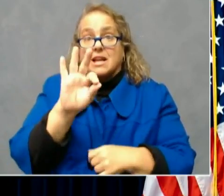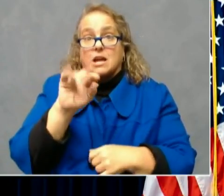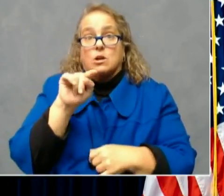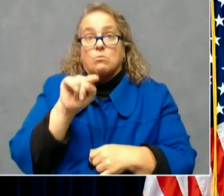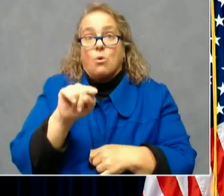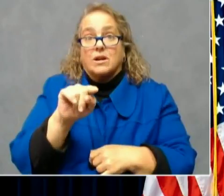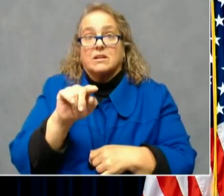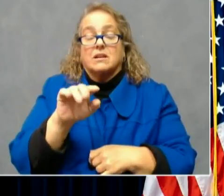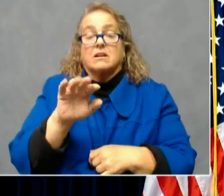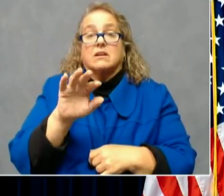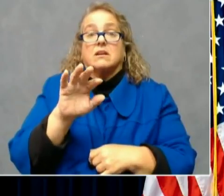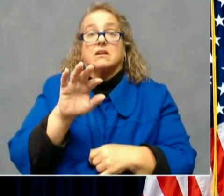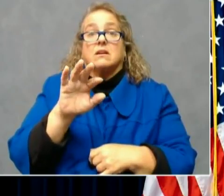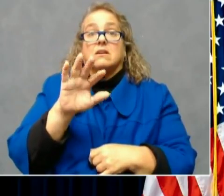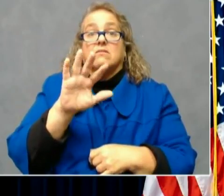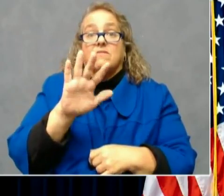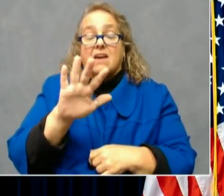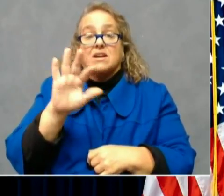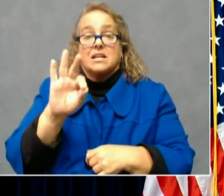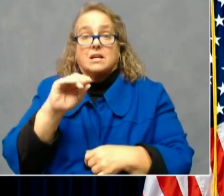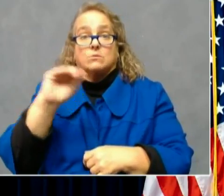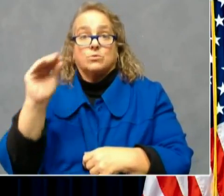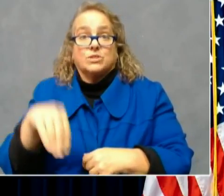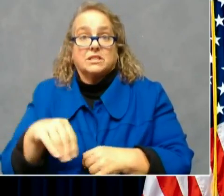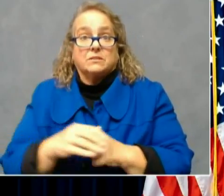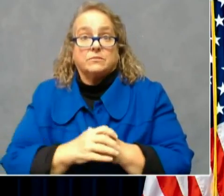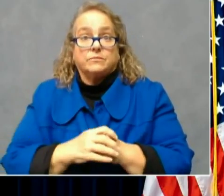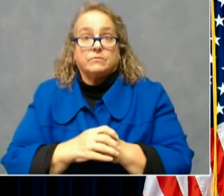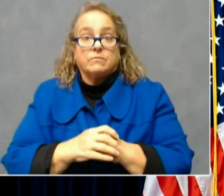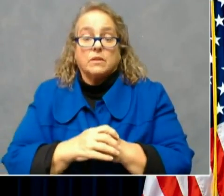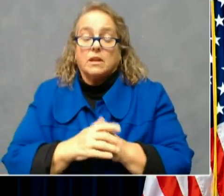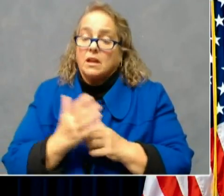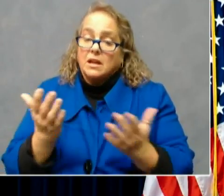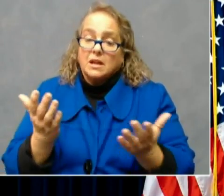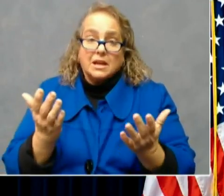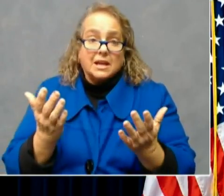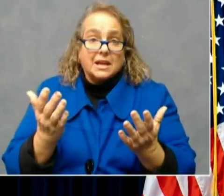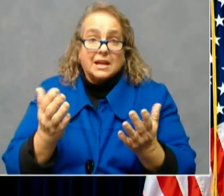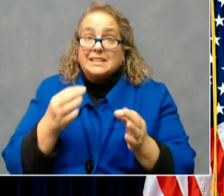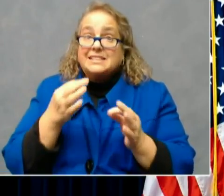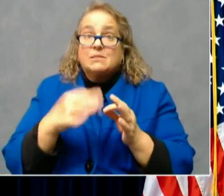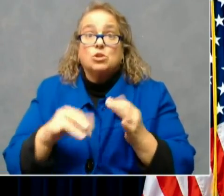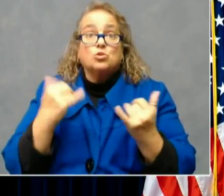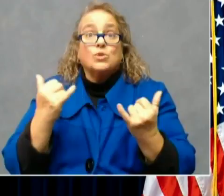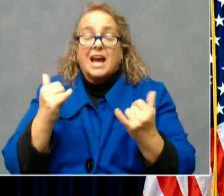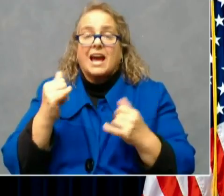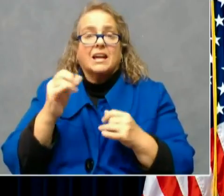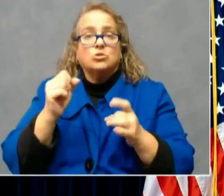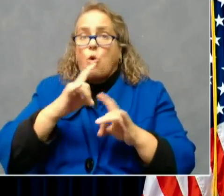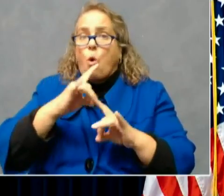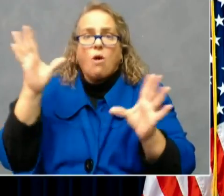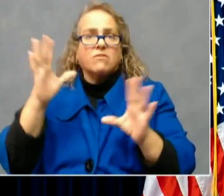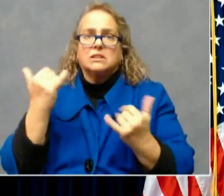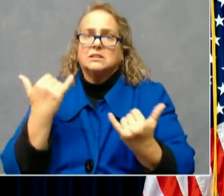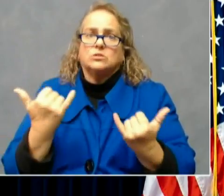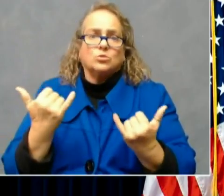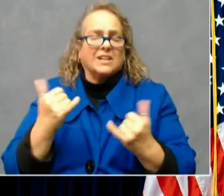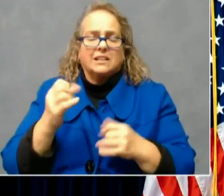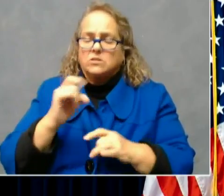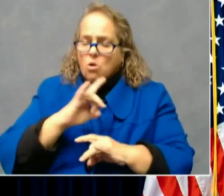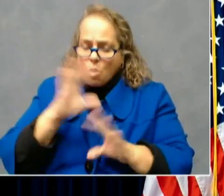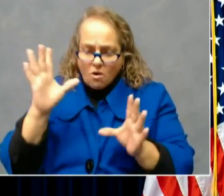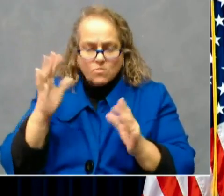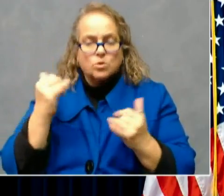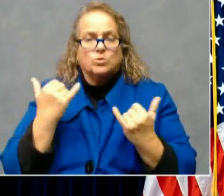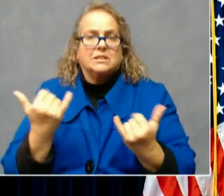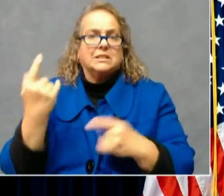9.59%. Put simply, today is a terrible day that shows us how quickly this